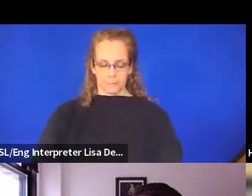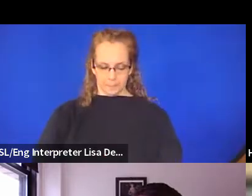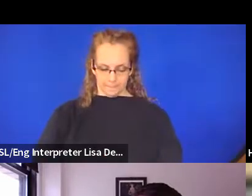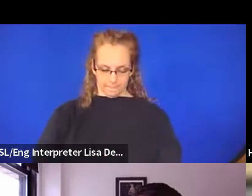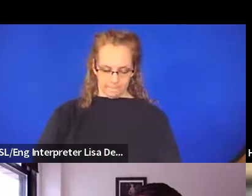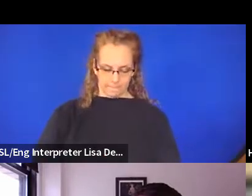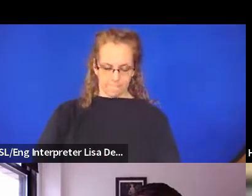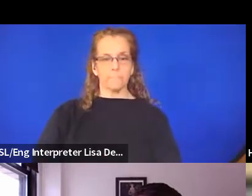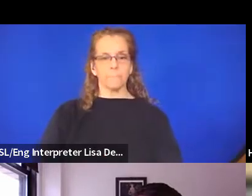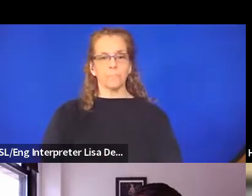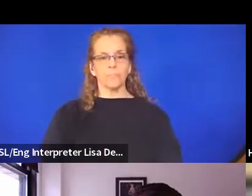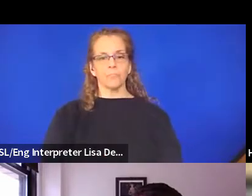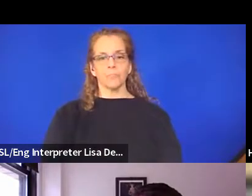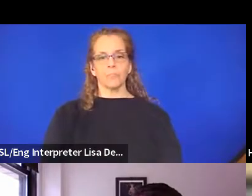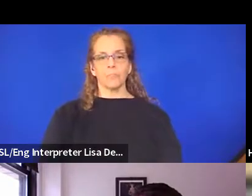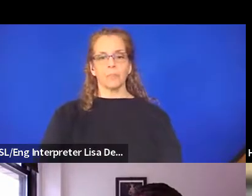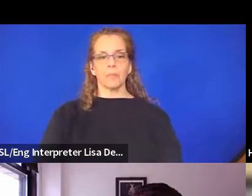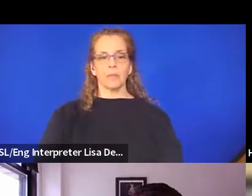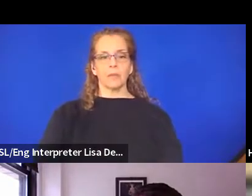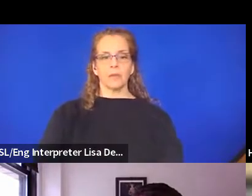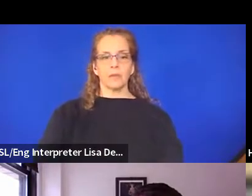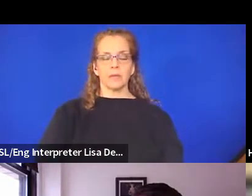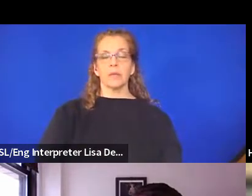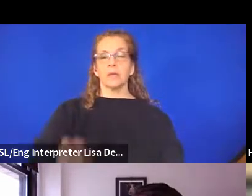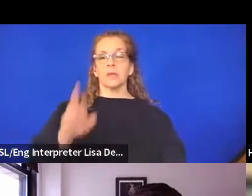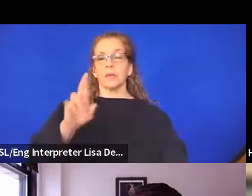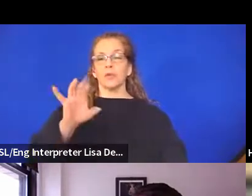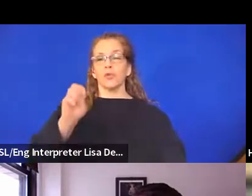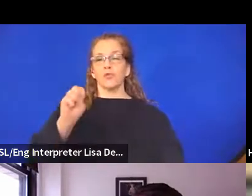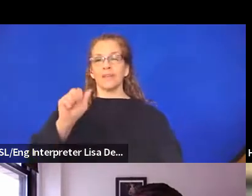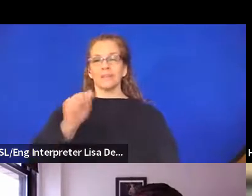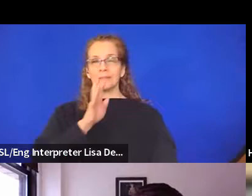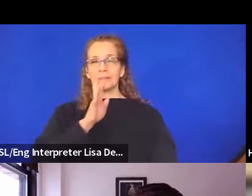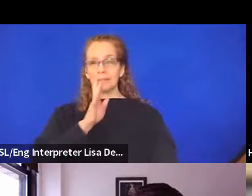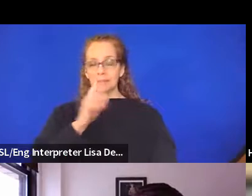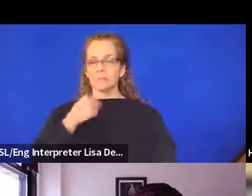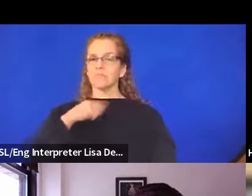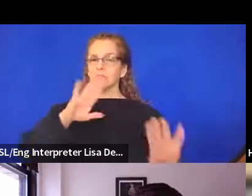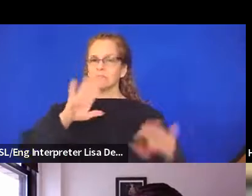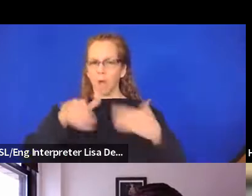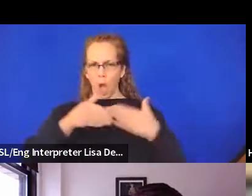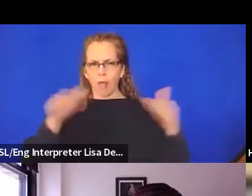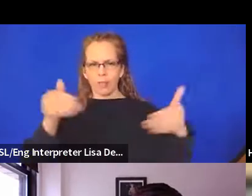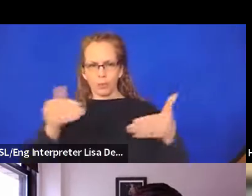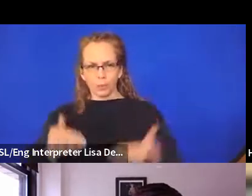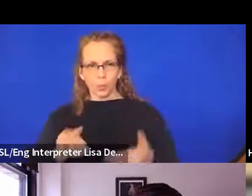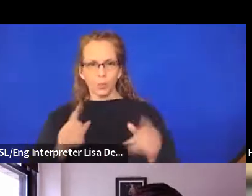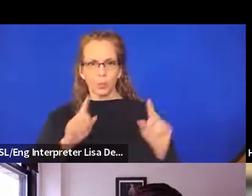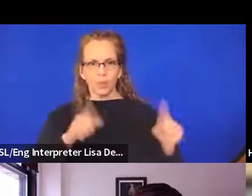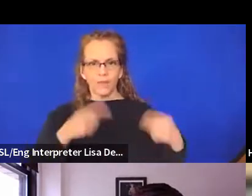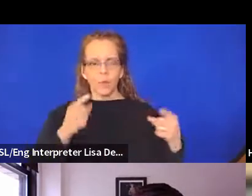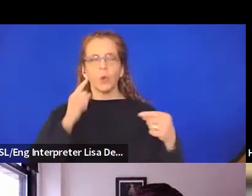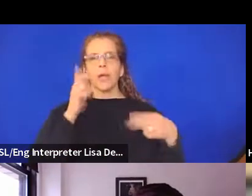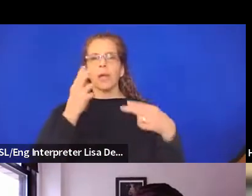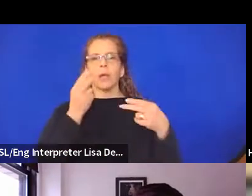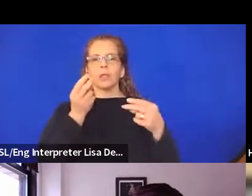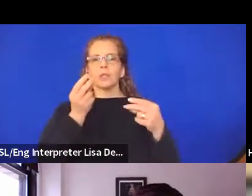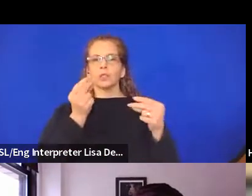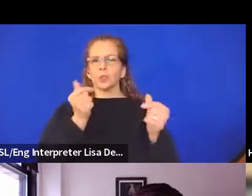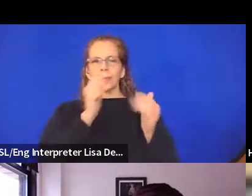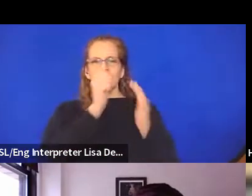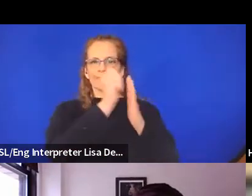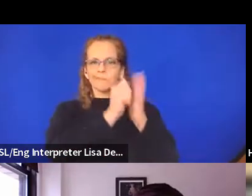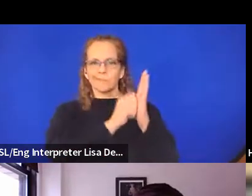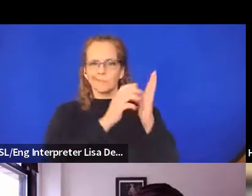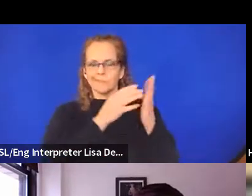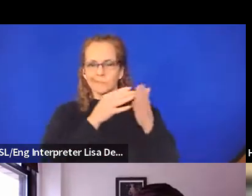Wonderful. And I think we have all introduced ourselves. So just a quick breakdown of what you can expect